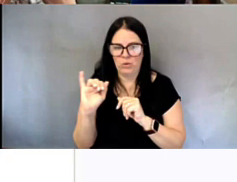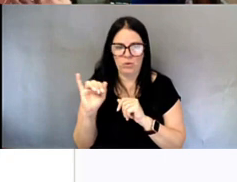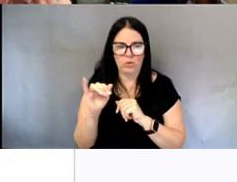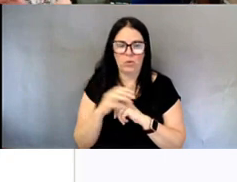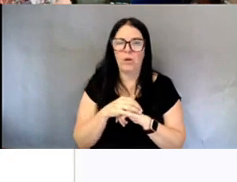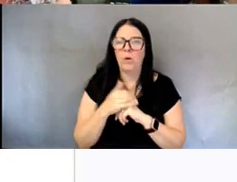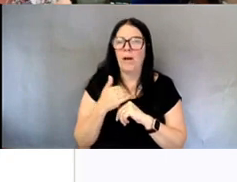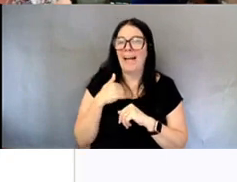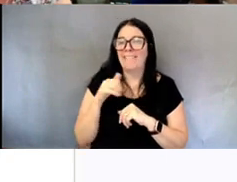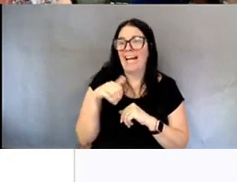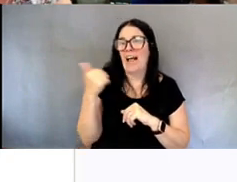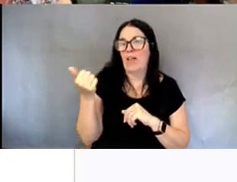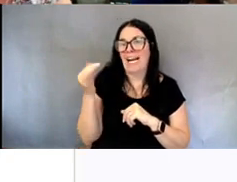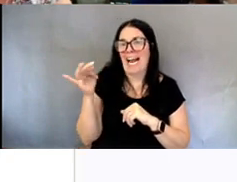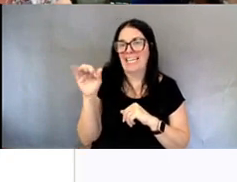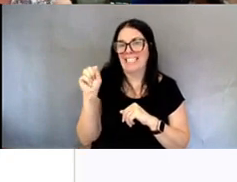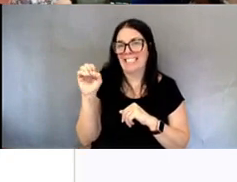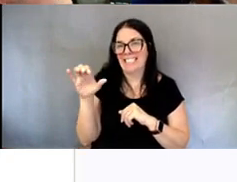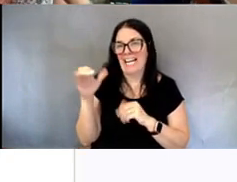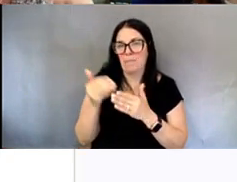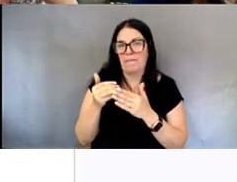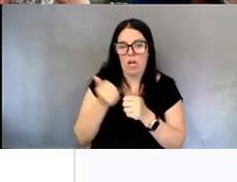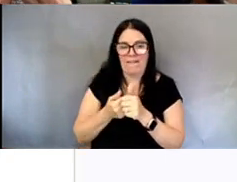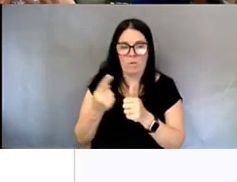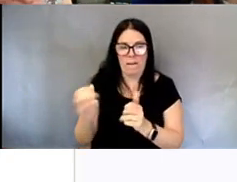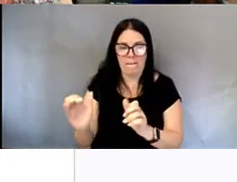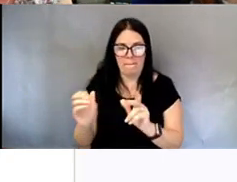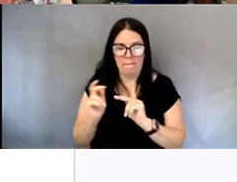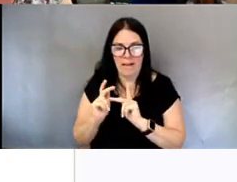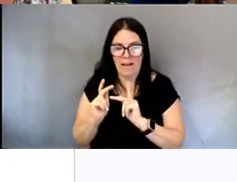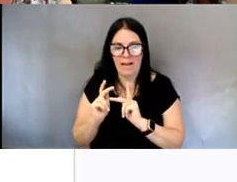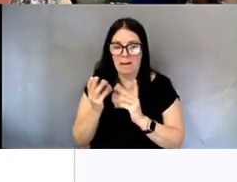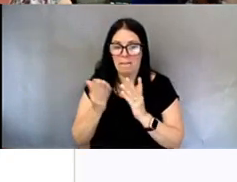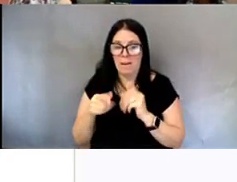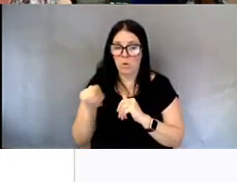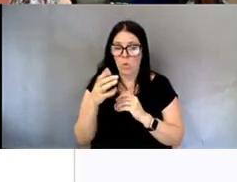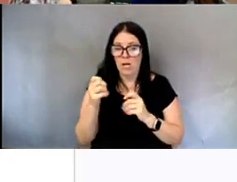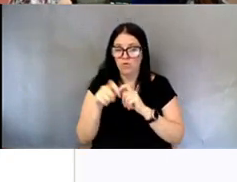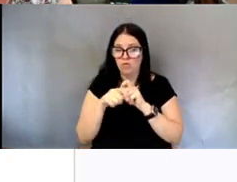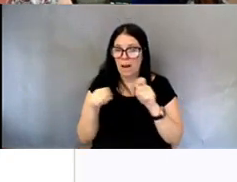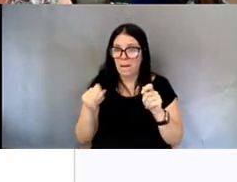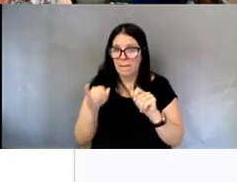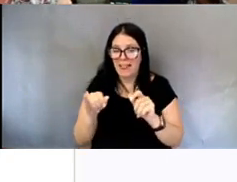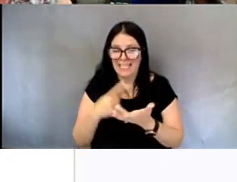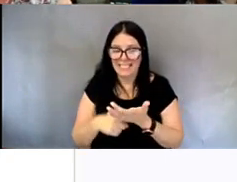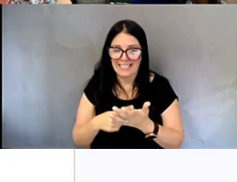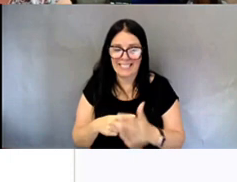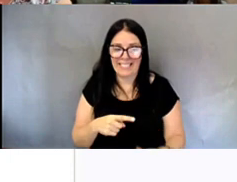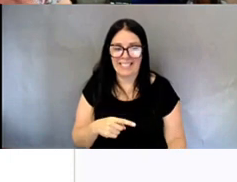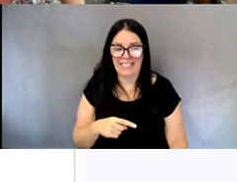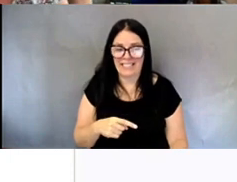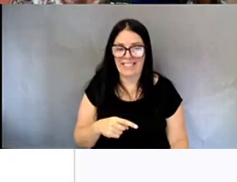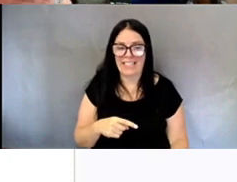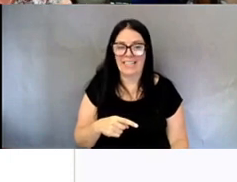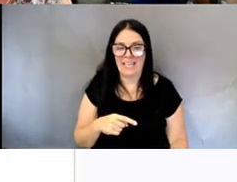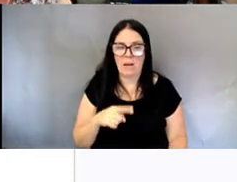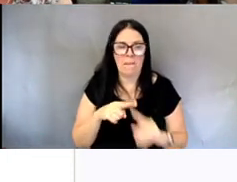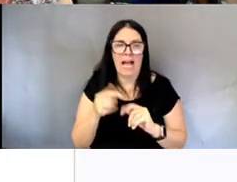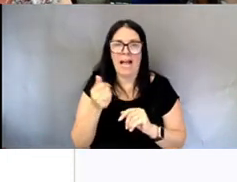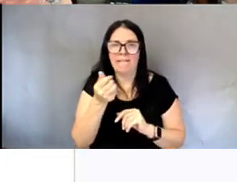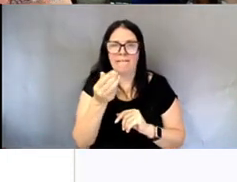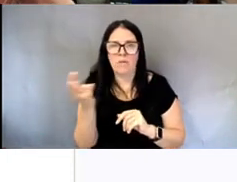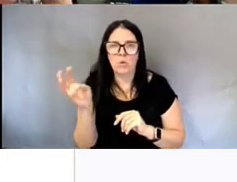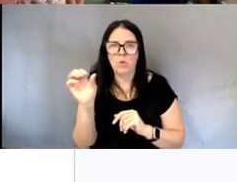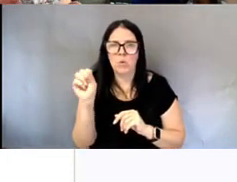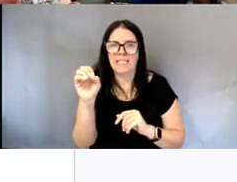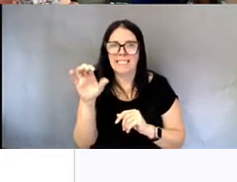another 19 seconds before everybody comes back. Some of you may want to wrap up the conversations, but in a few seconds, really,